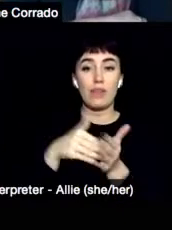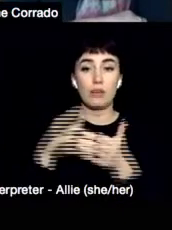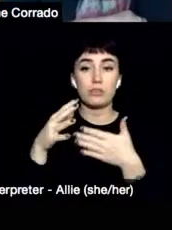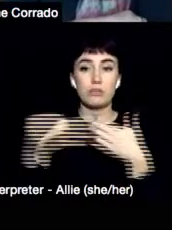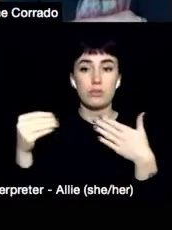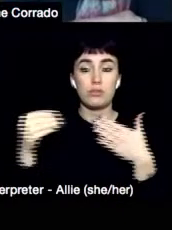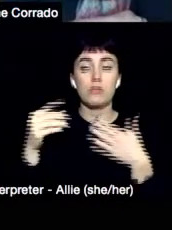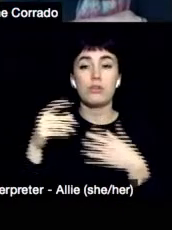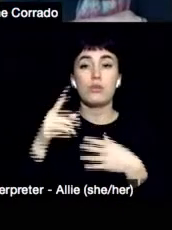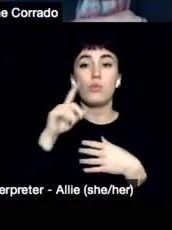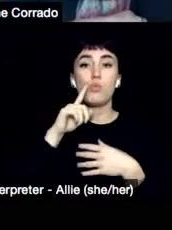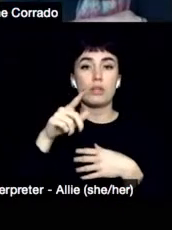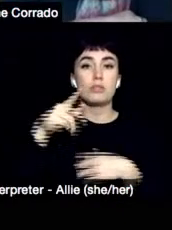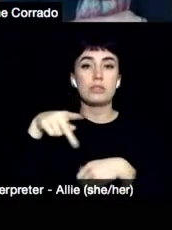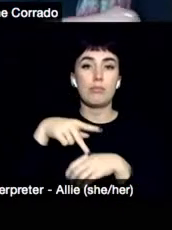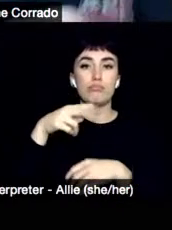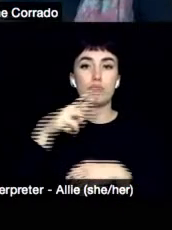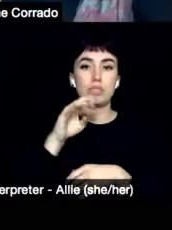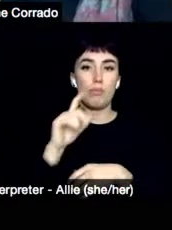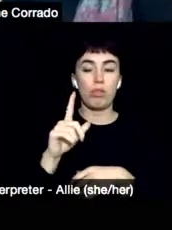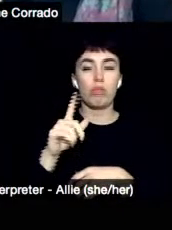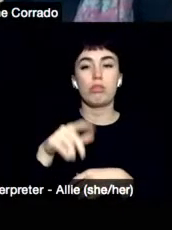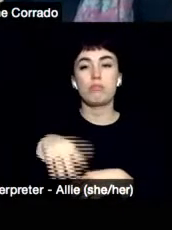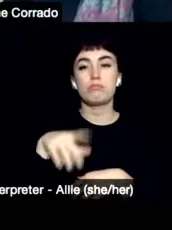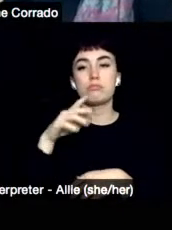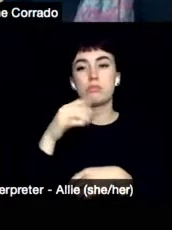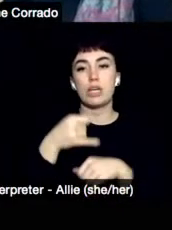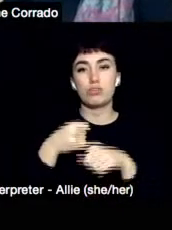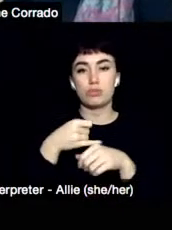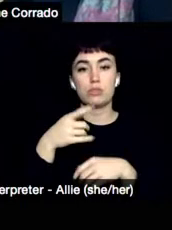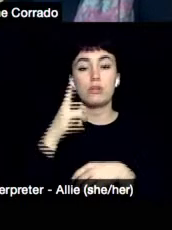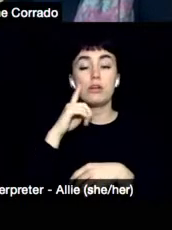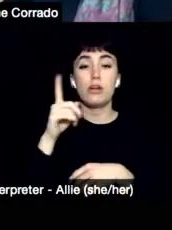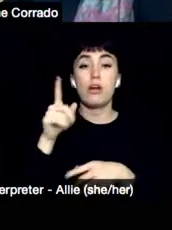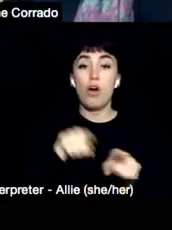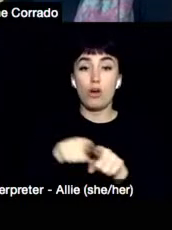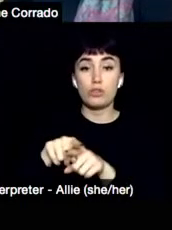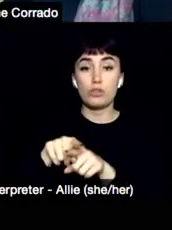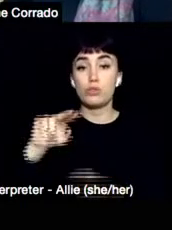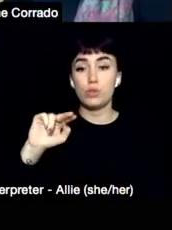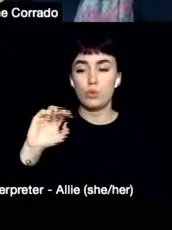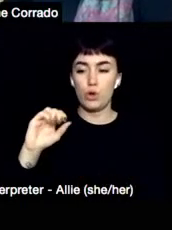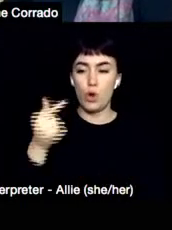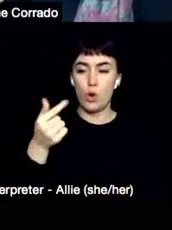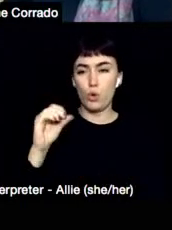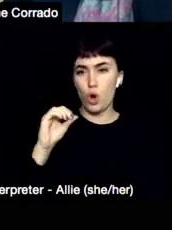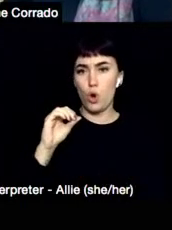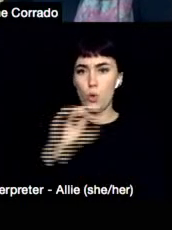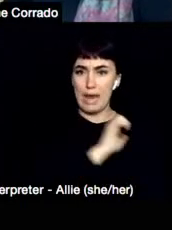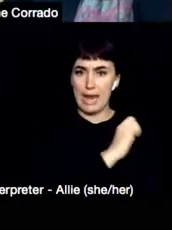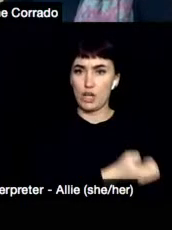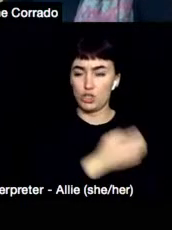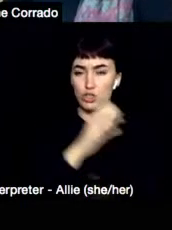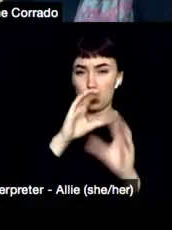$355,000 was principal. Also to NOCO Energy Group, in the amount of